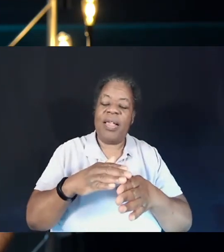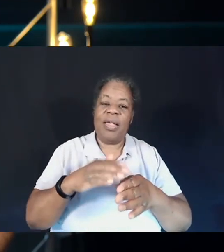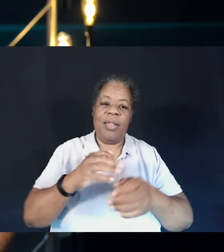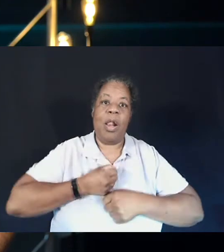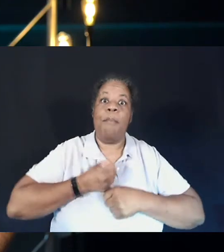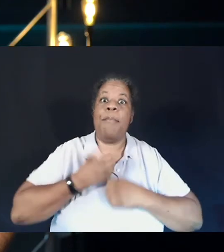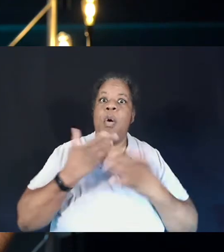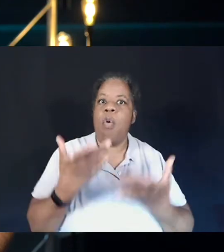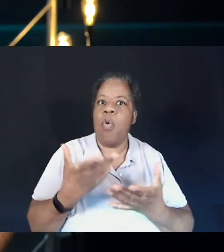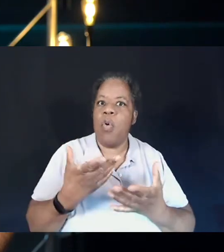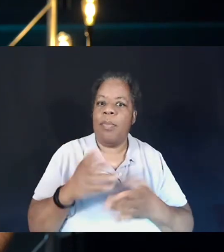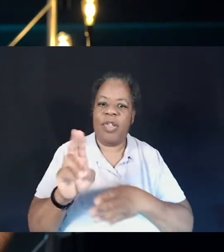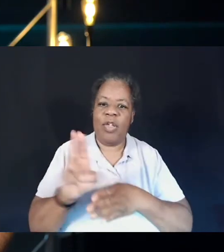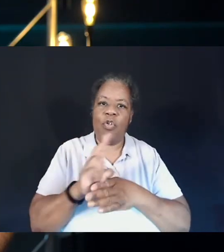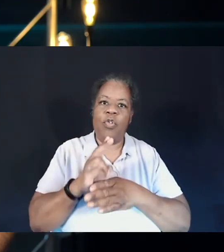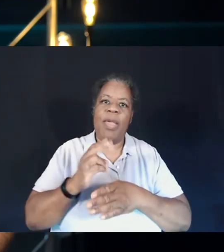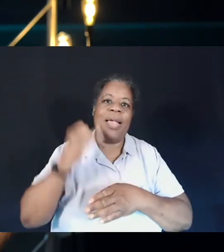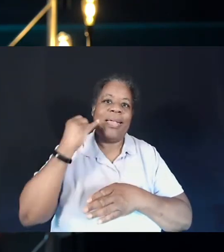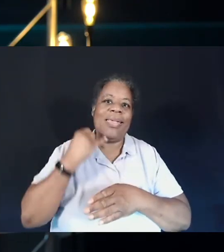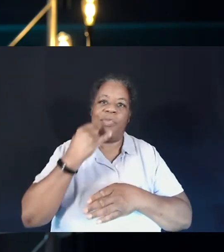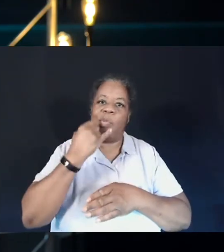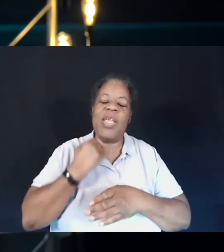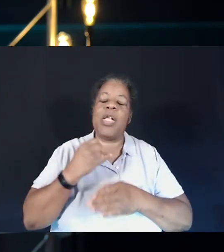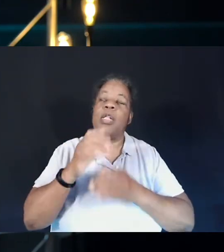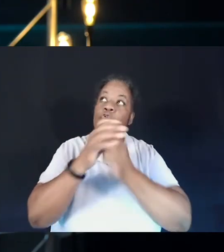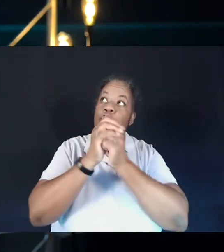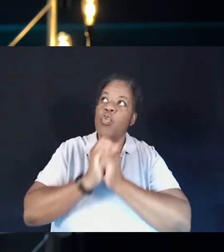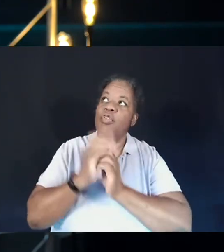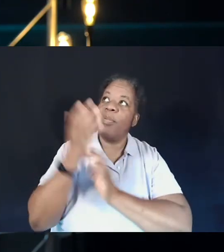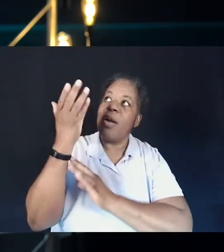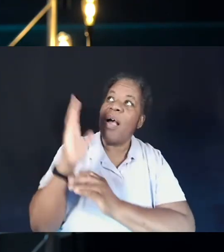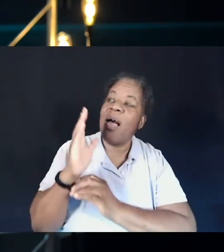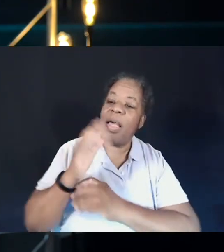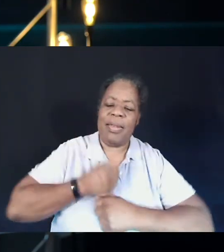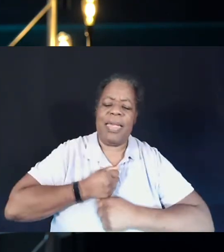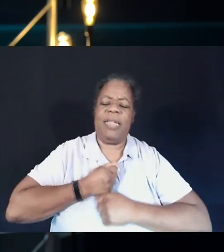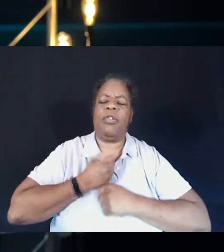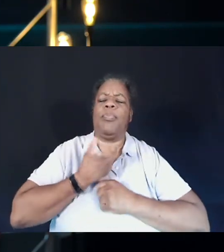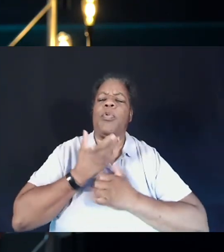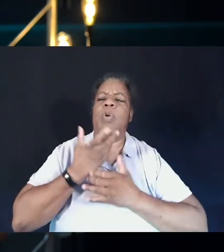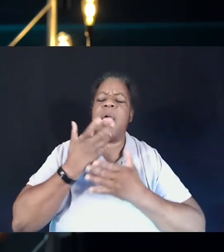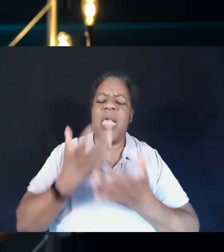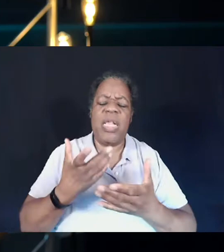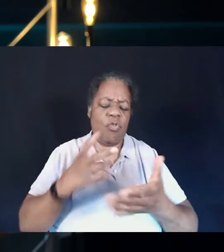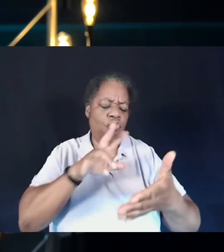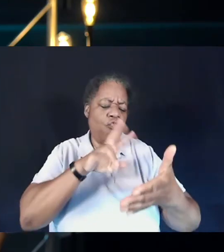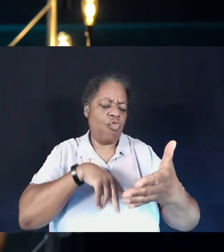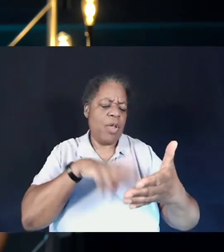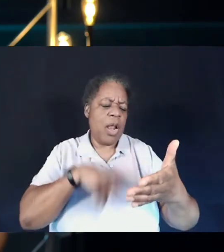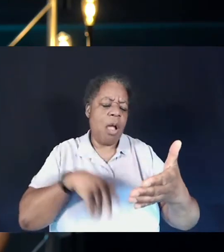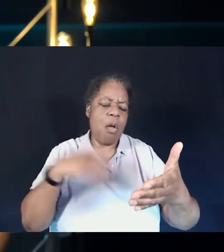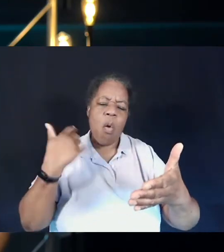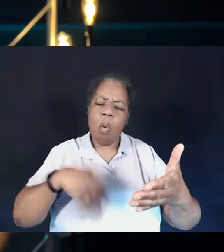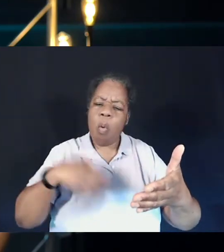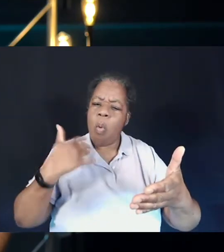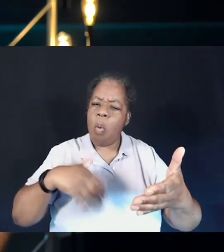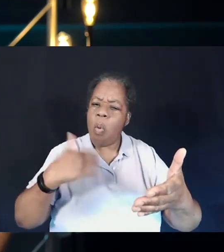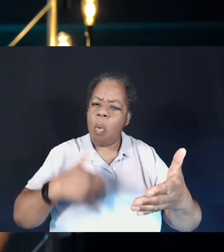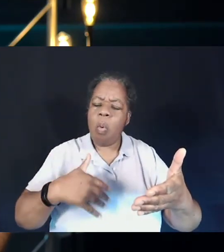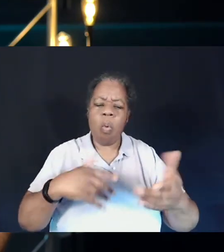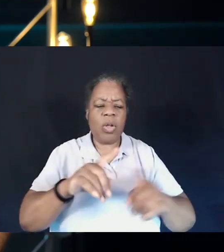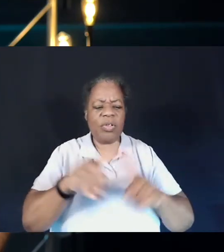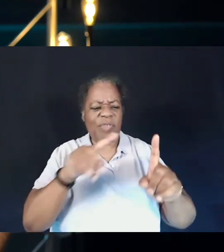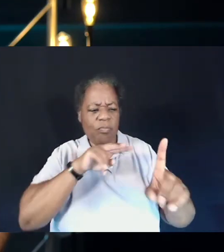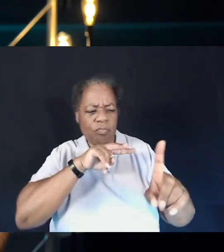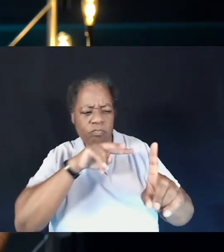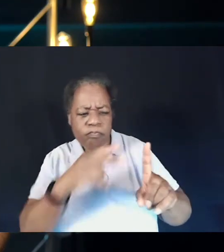by the ancient nation of Israel to worship God. And they express, as you flip through them and read them, a wide range of viewpoints, experiences,